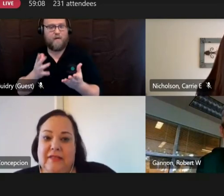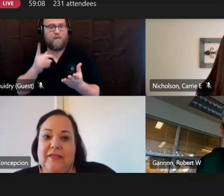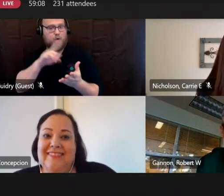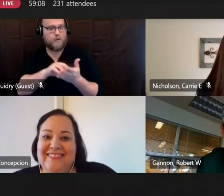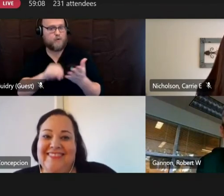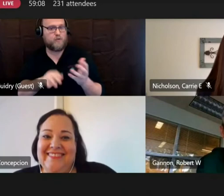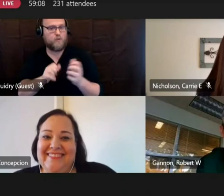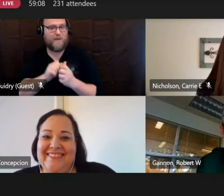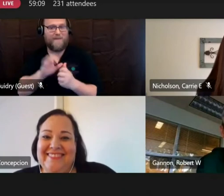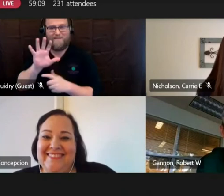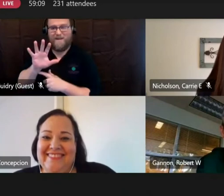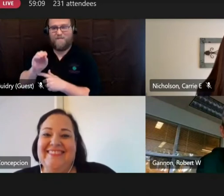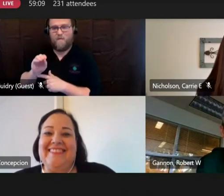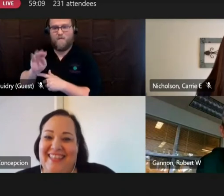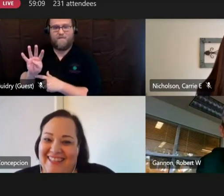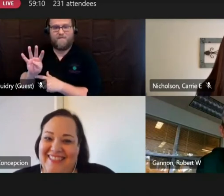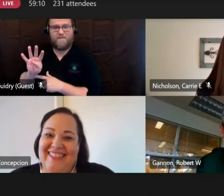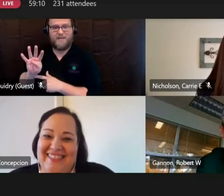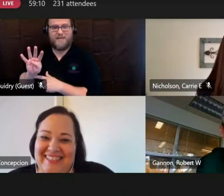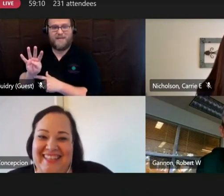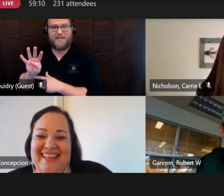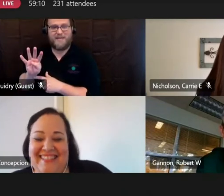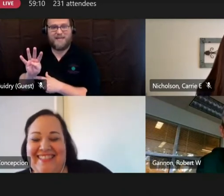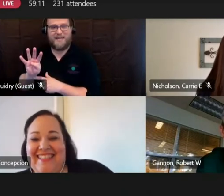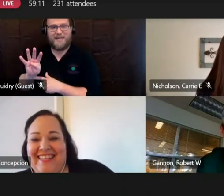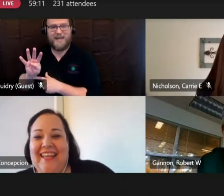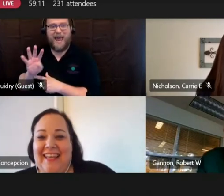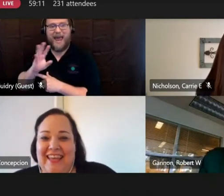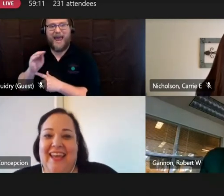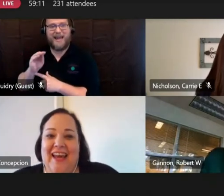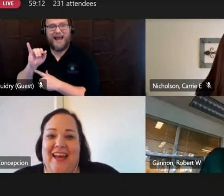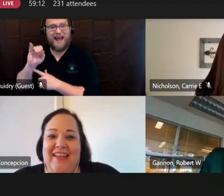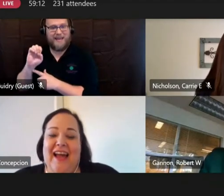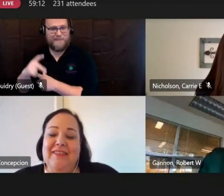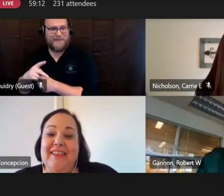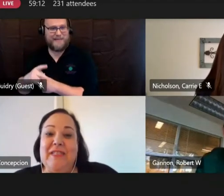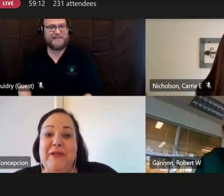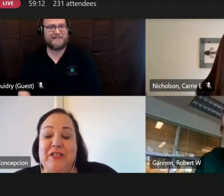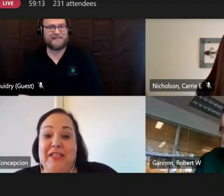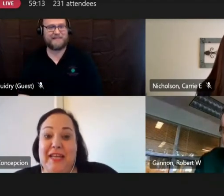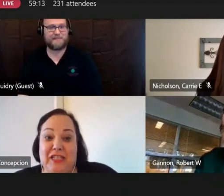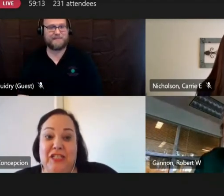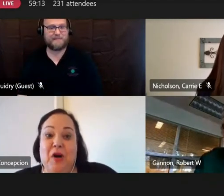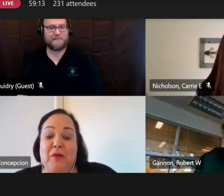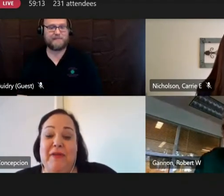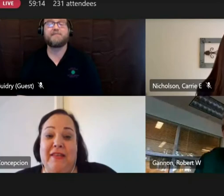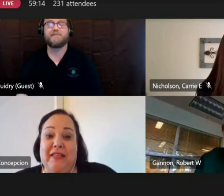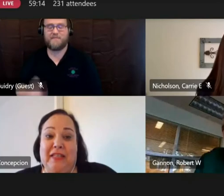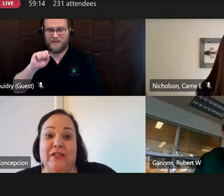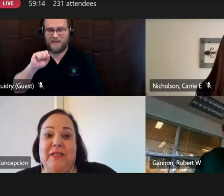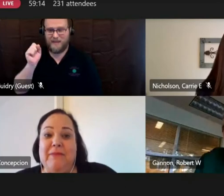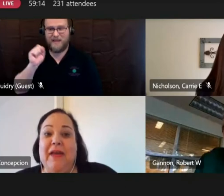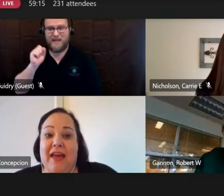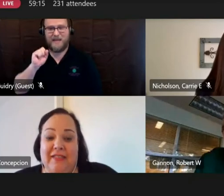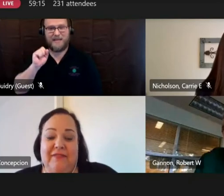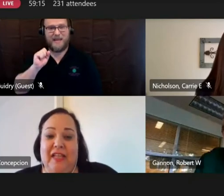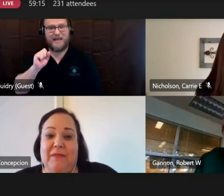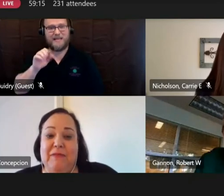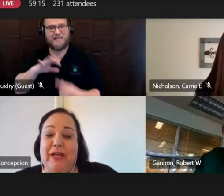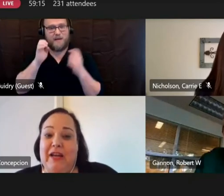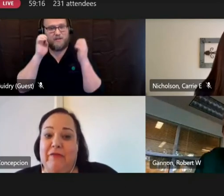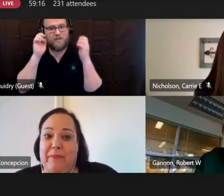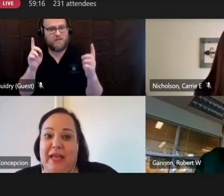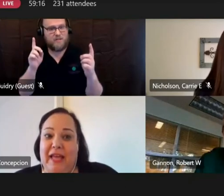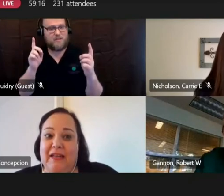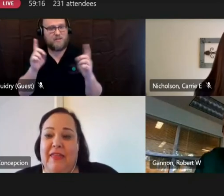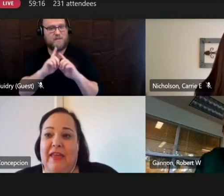Pedroza, you know that one also well. Yes. Yeah, I'll say the special education department and the leadership team has developed a